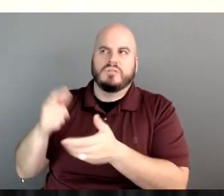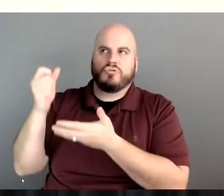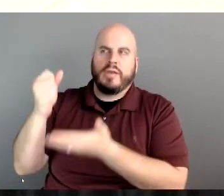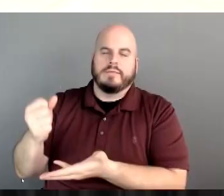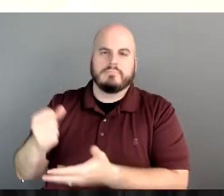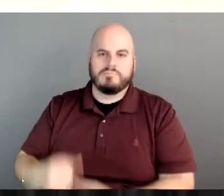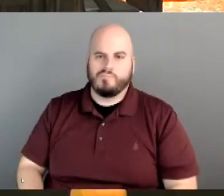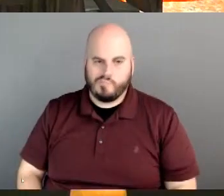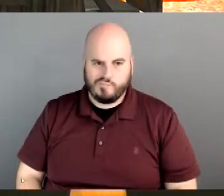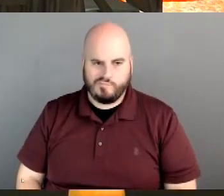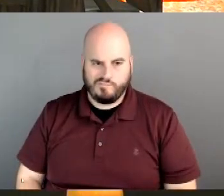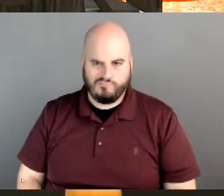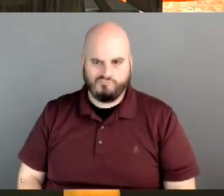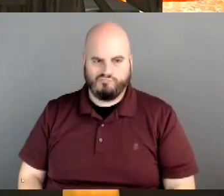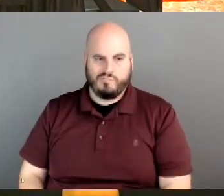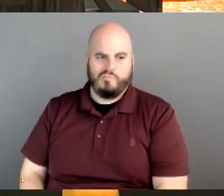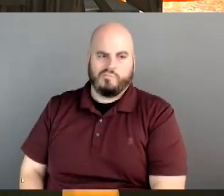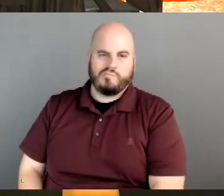Thank you.